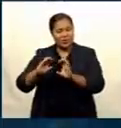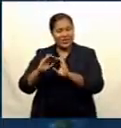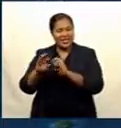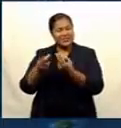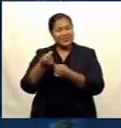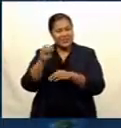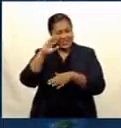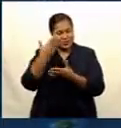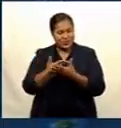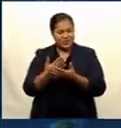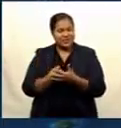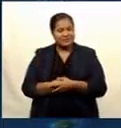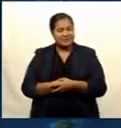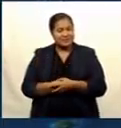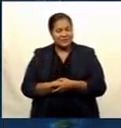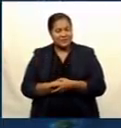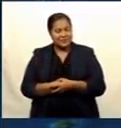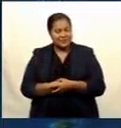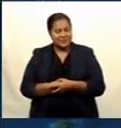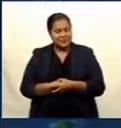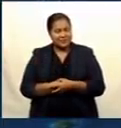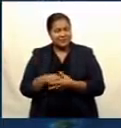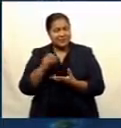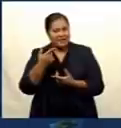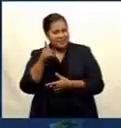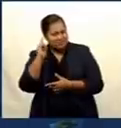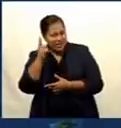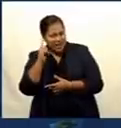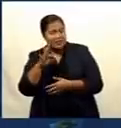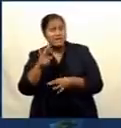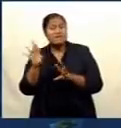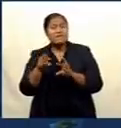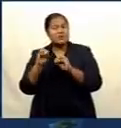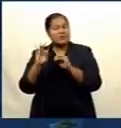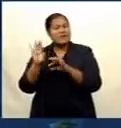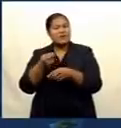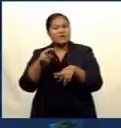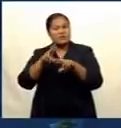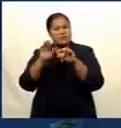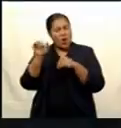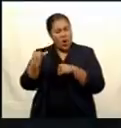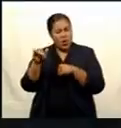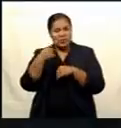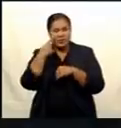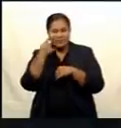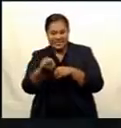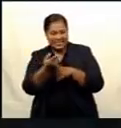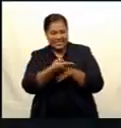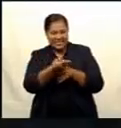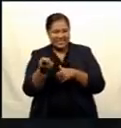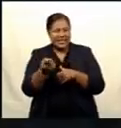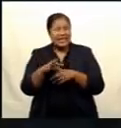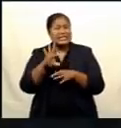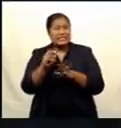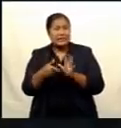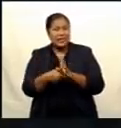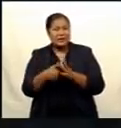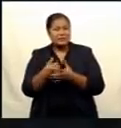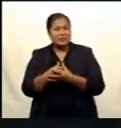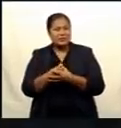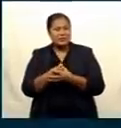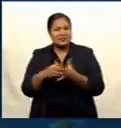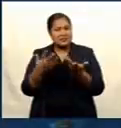We have to prepare lectures from home, and we have to compromise so much, with the